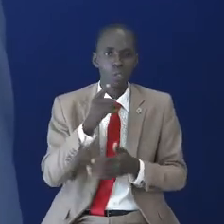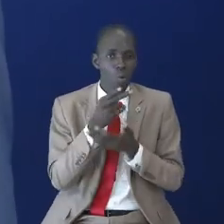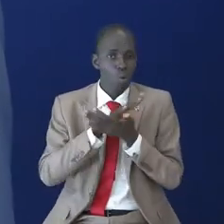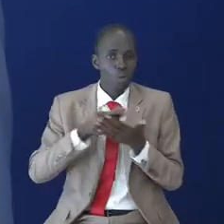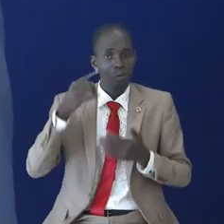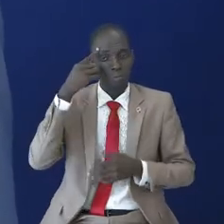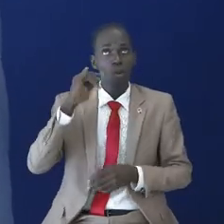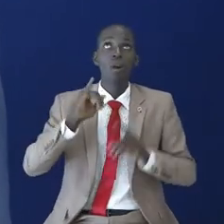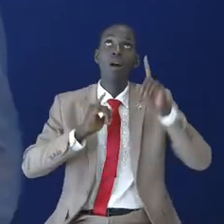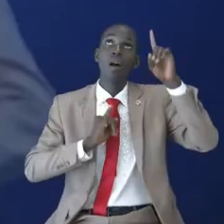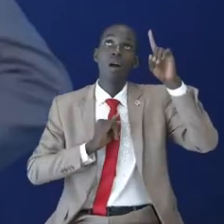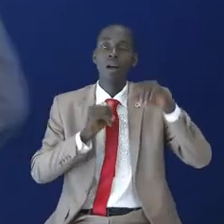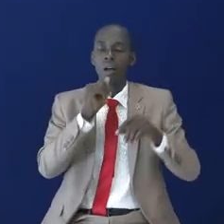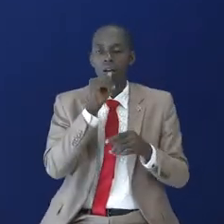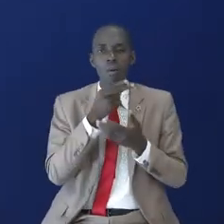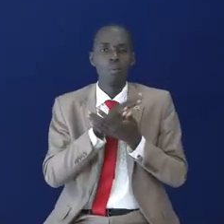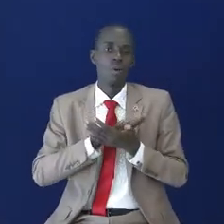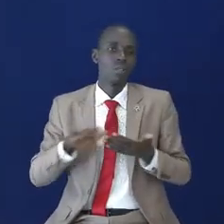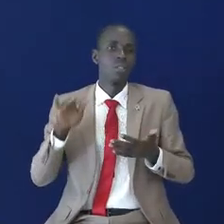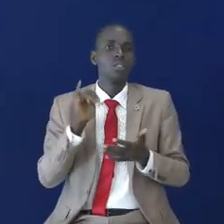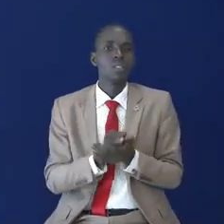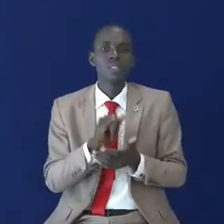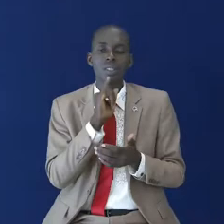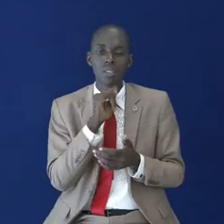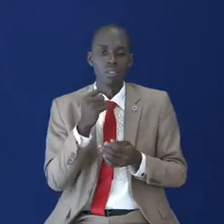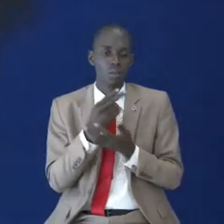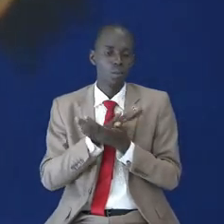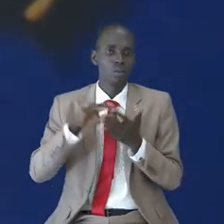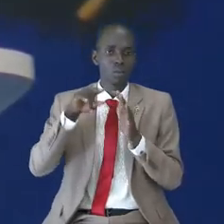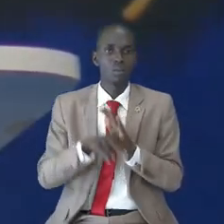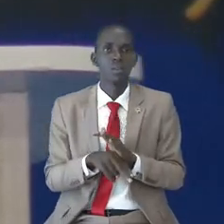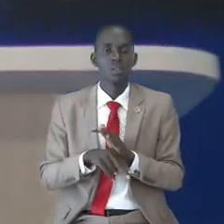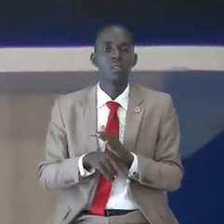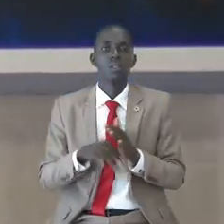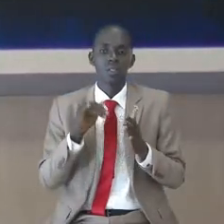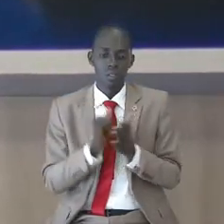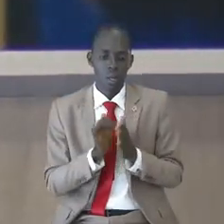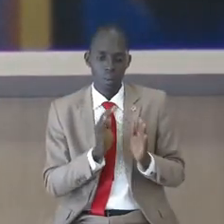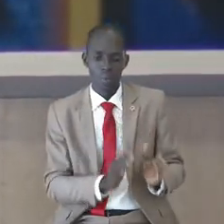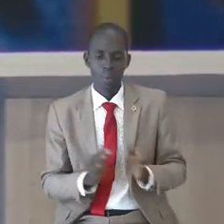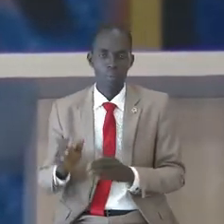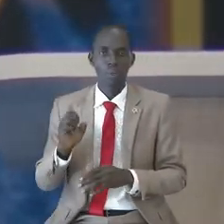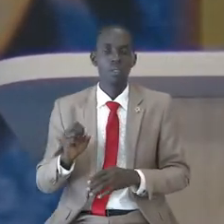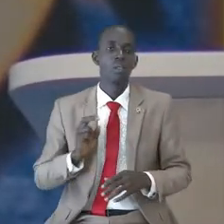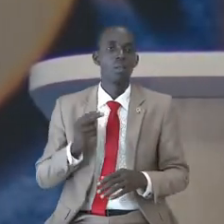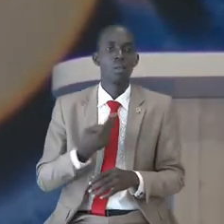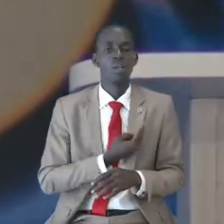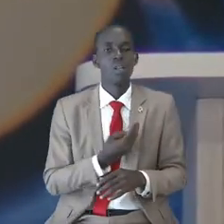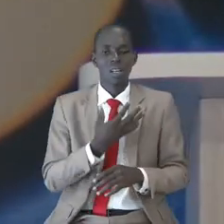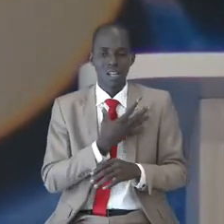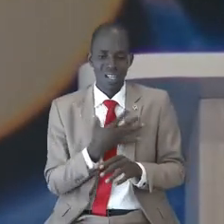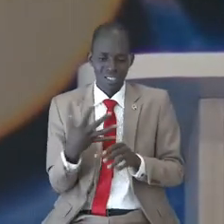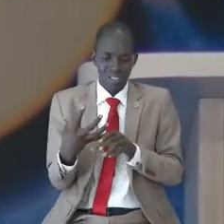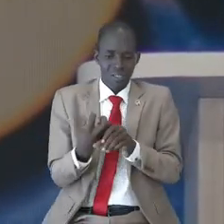I am holy. That's the holiness that prepares us and gets us